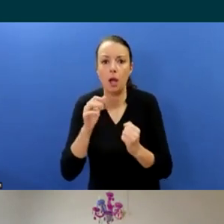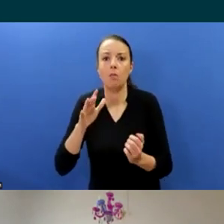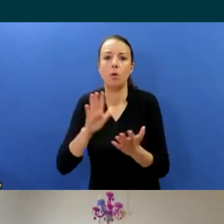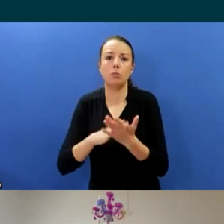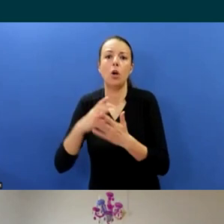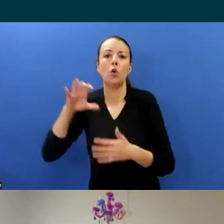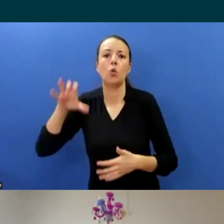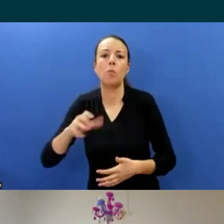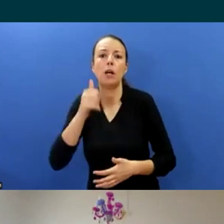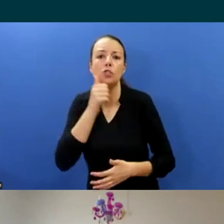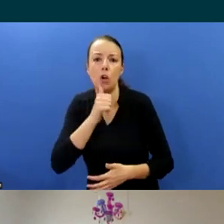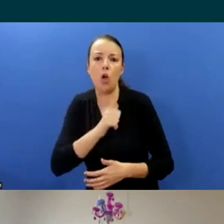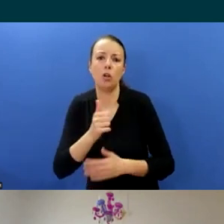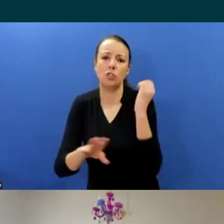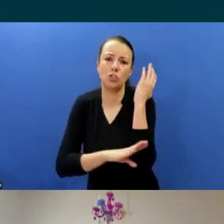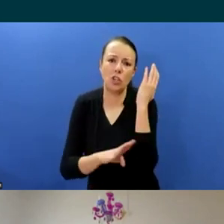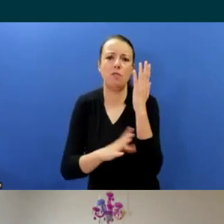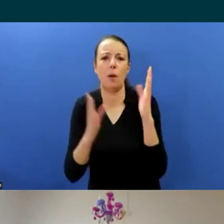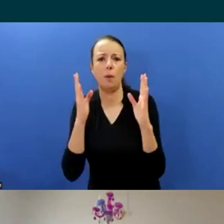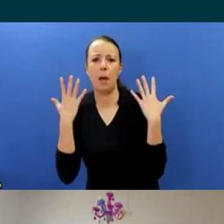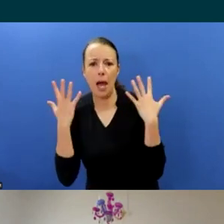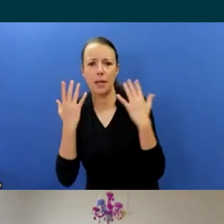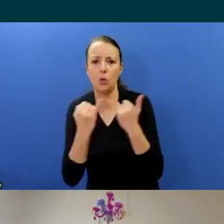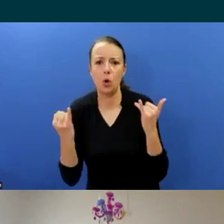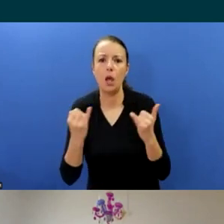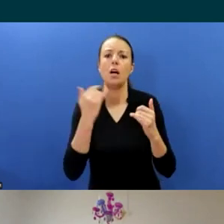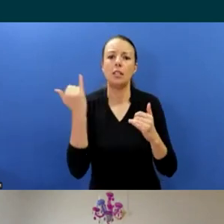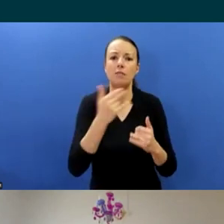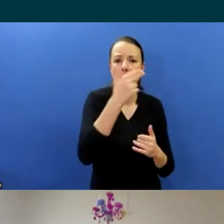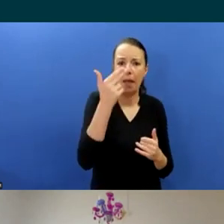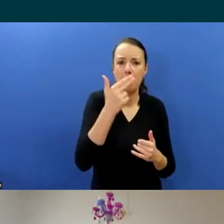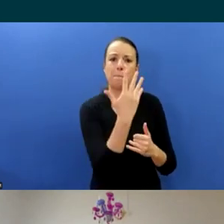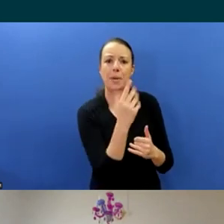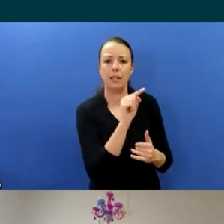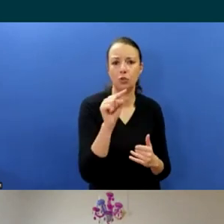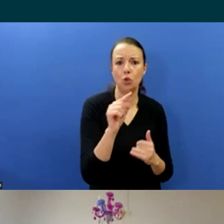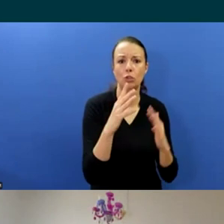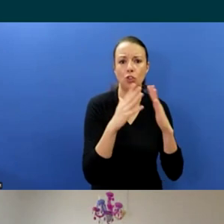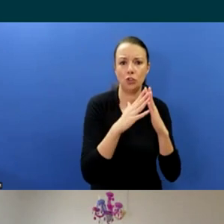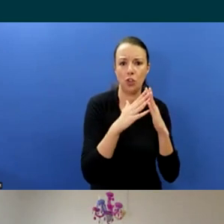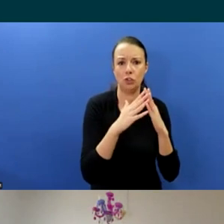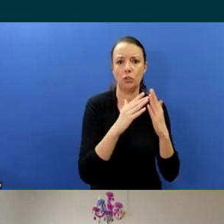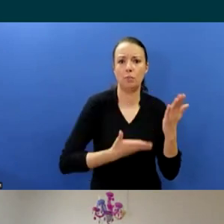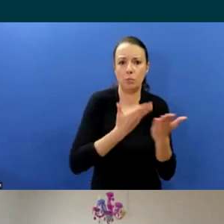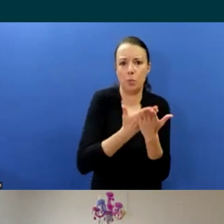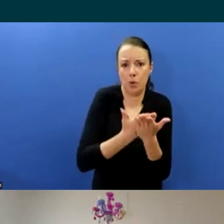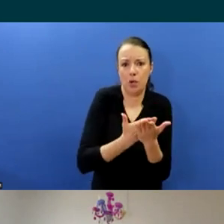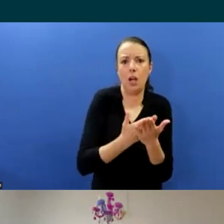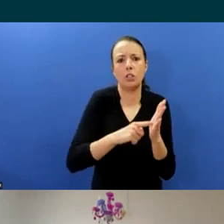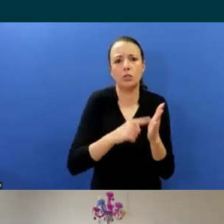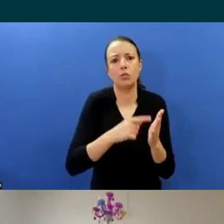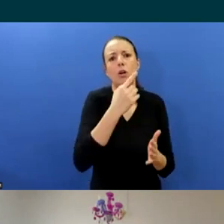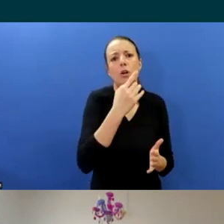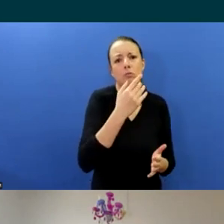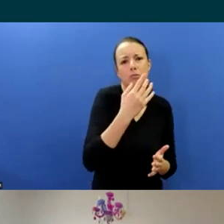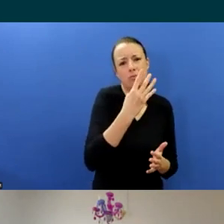topic, normally about 4 to 5 topics. Then we will deliberate in